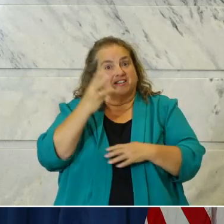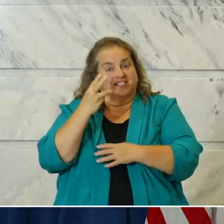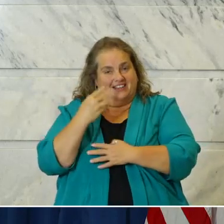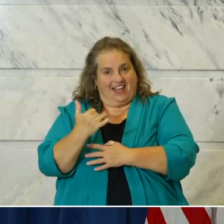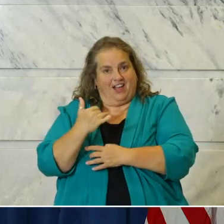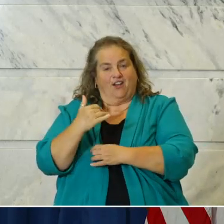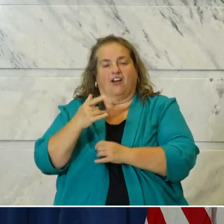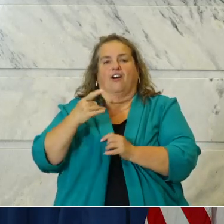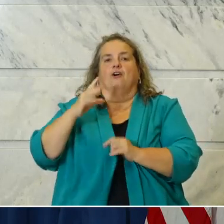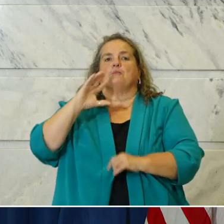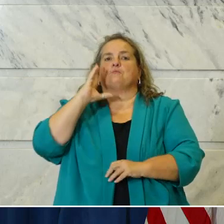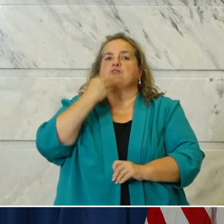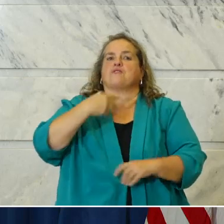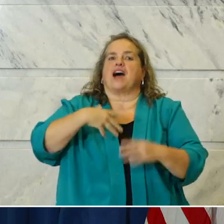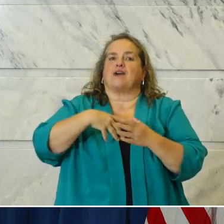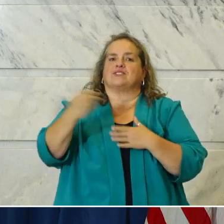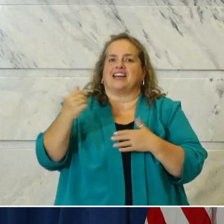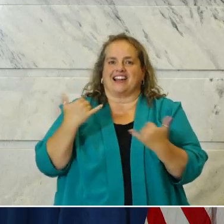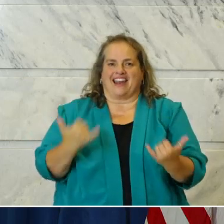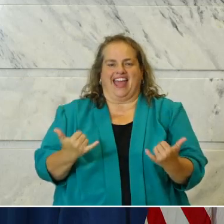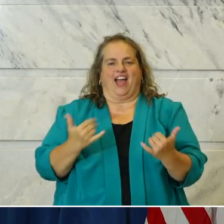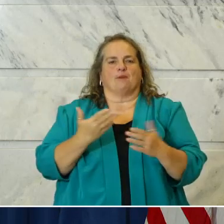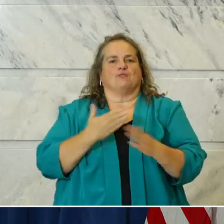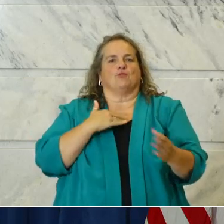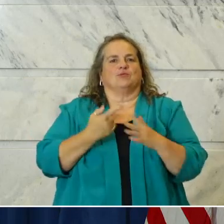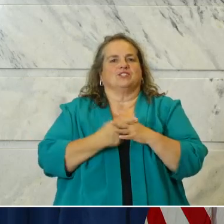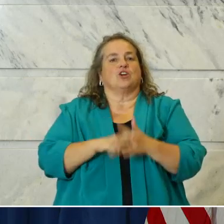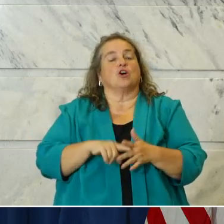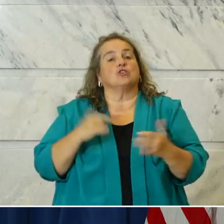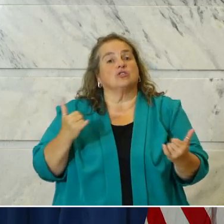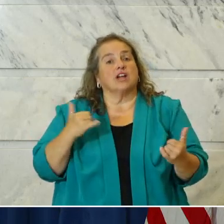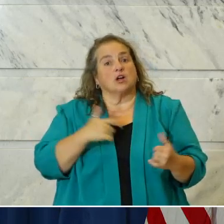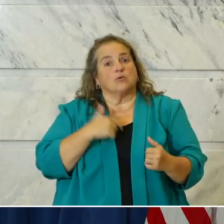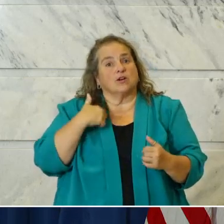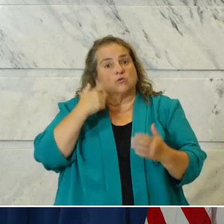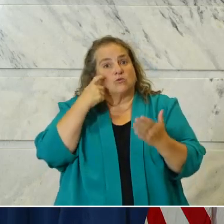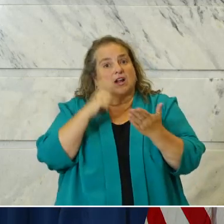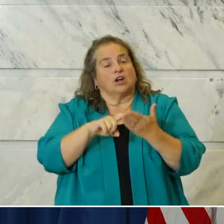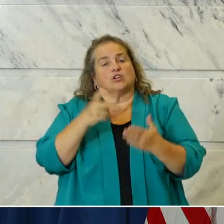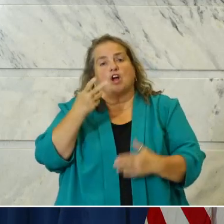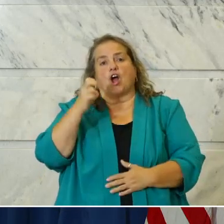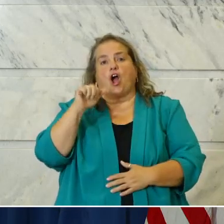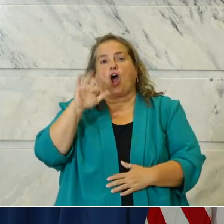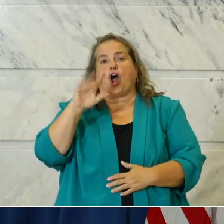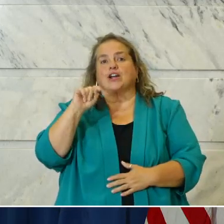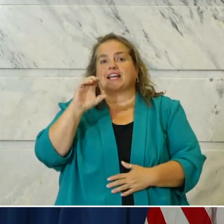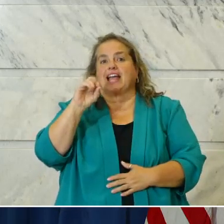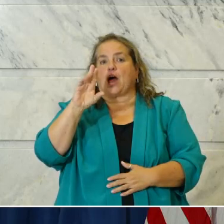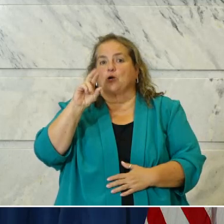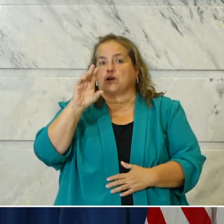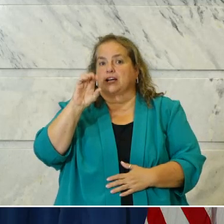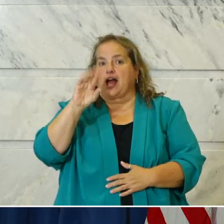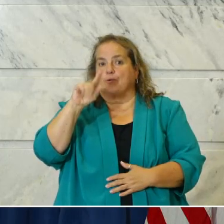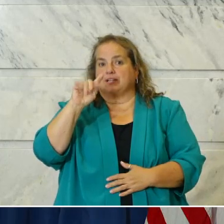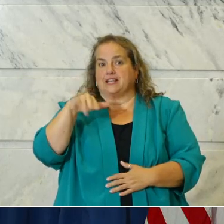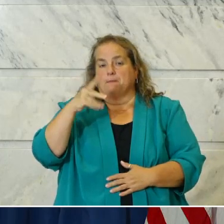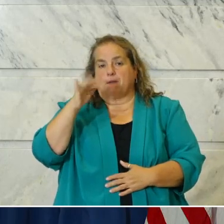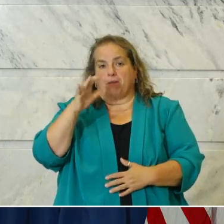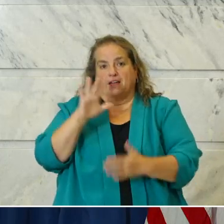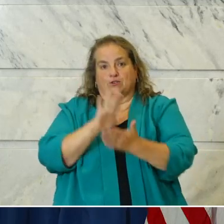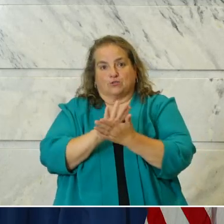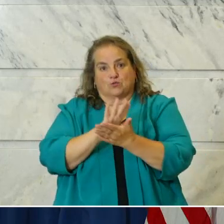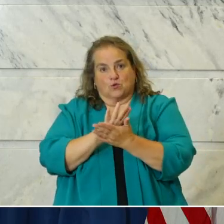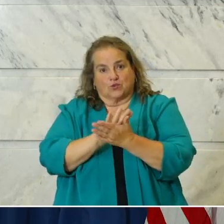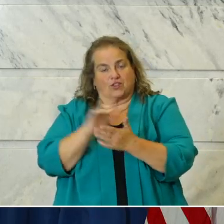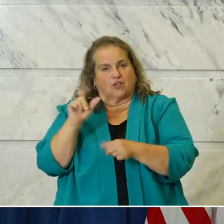right before we started. Today we're recognizing Hart County Public Schools. They are